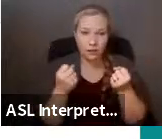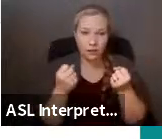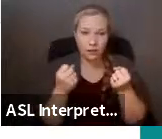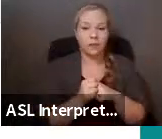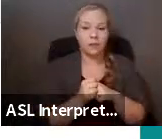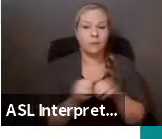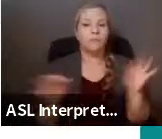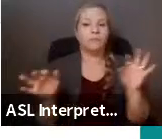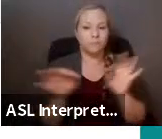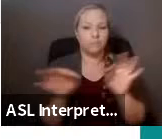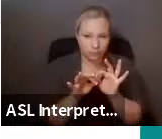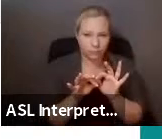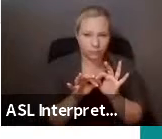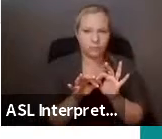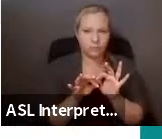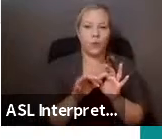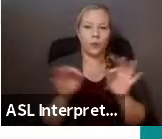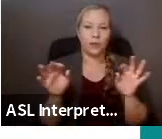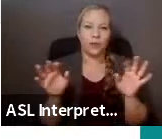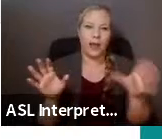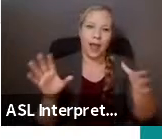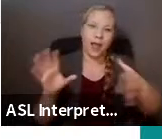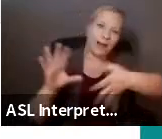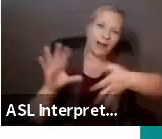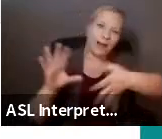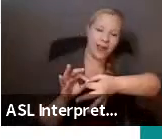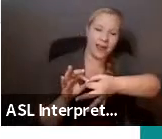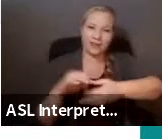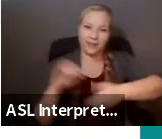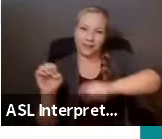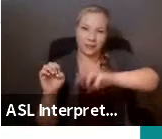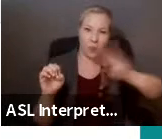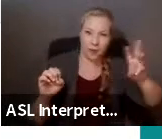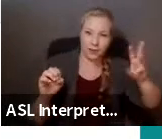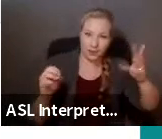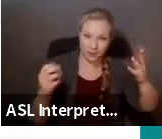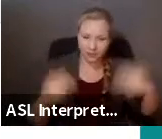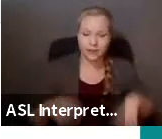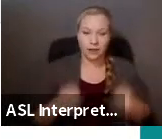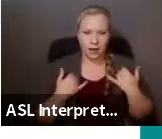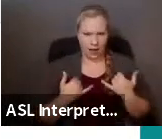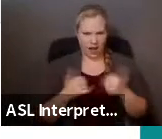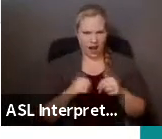really important, and there are several ways that we can do that today.